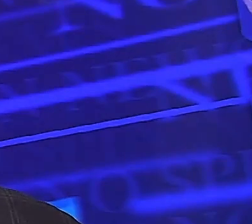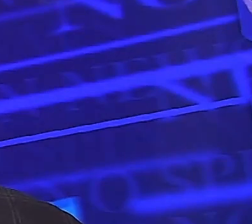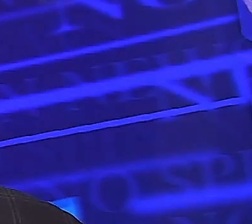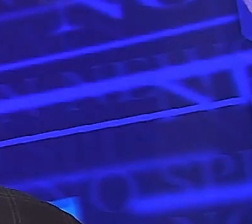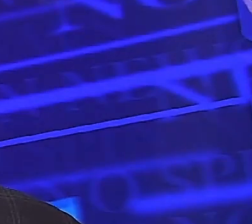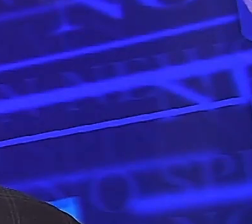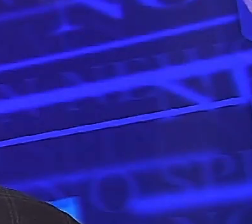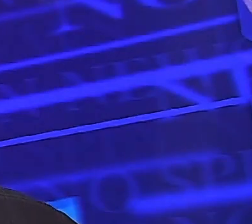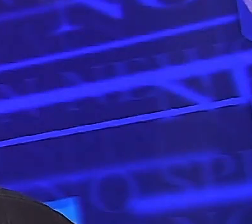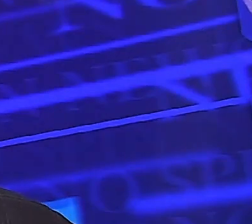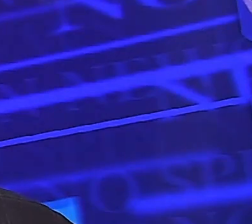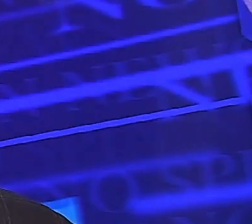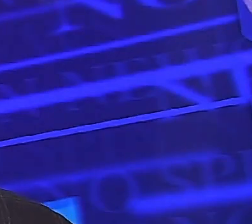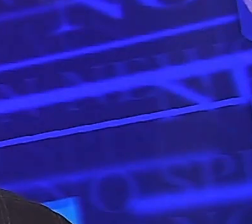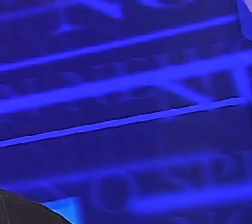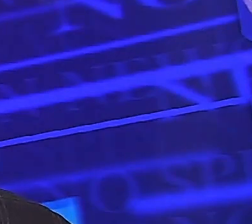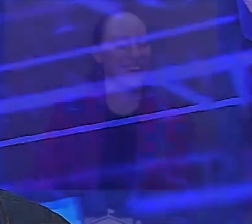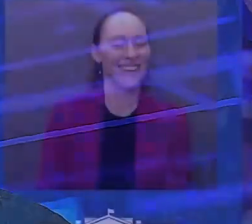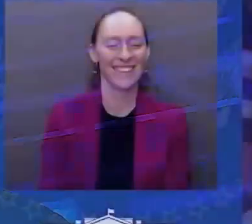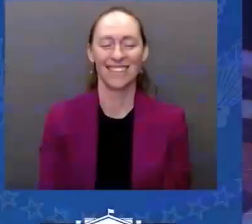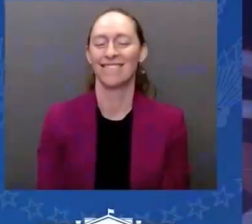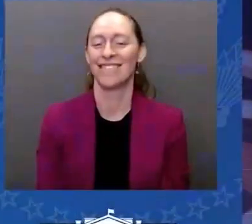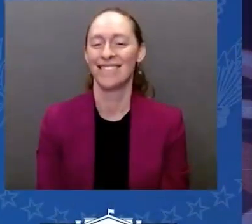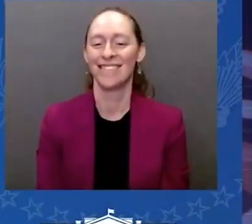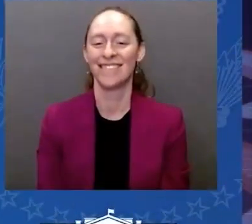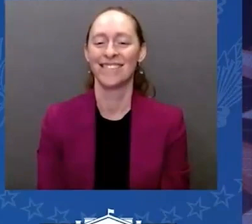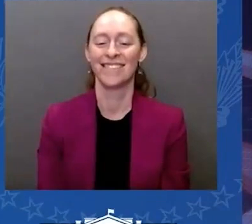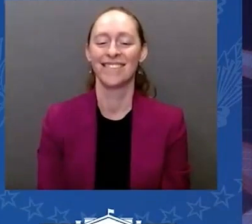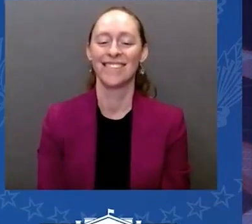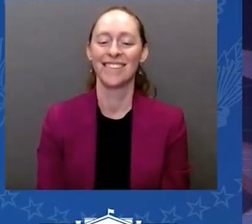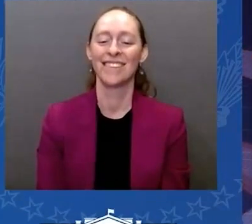get acknowledged for winning the World Series last year.